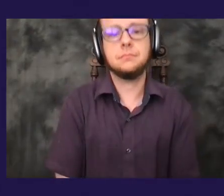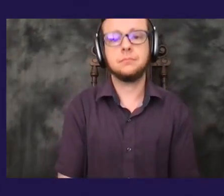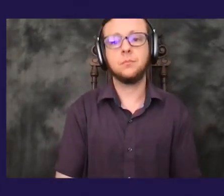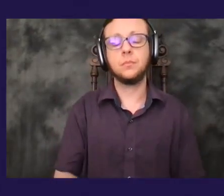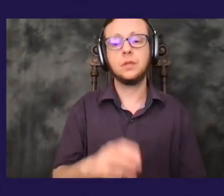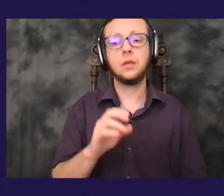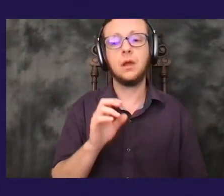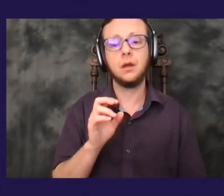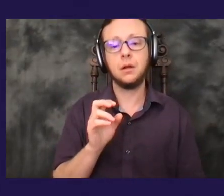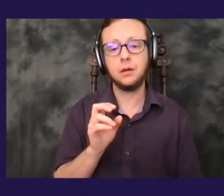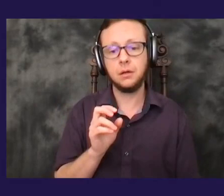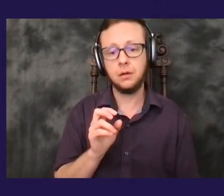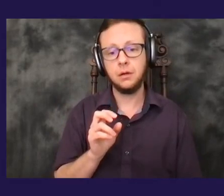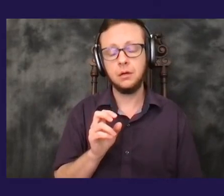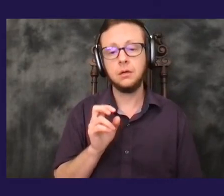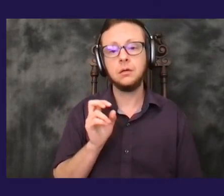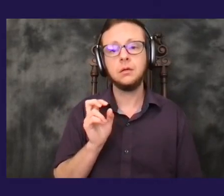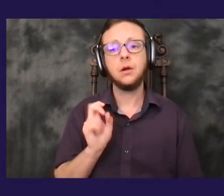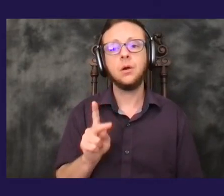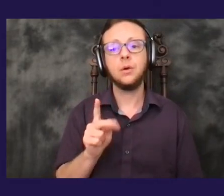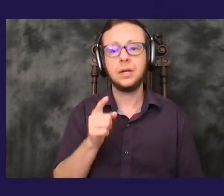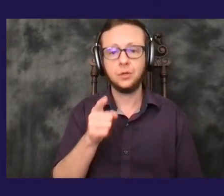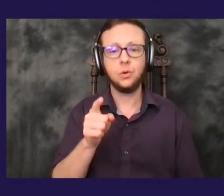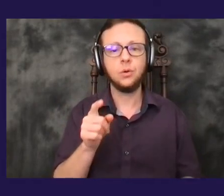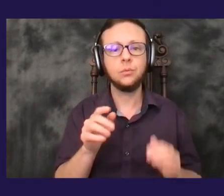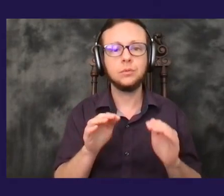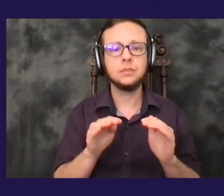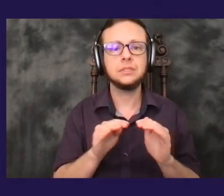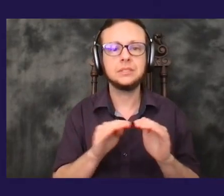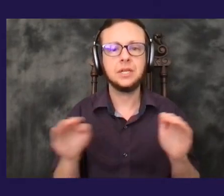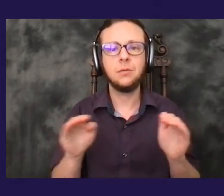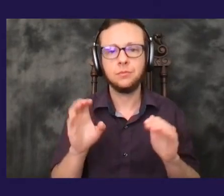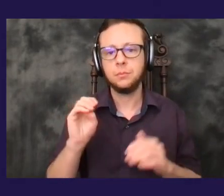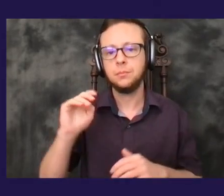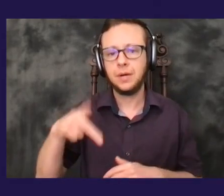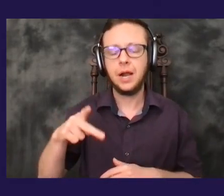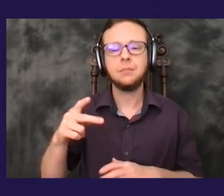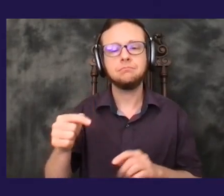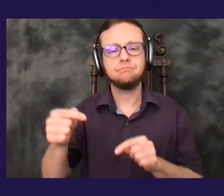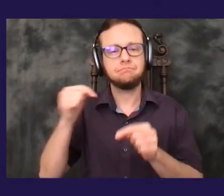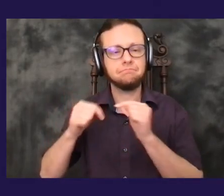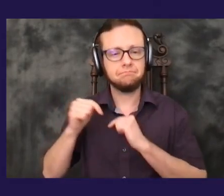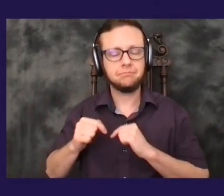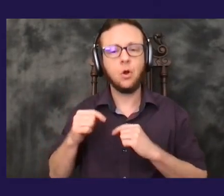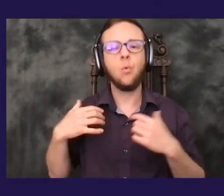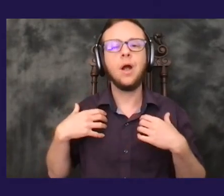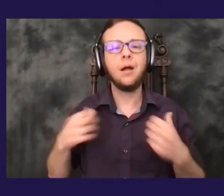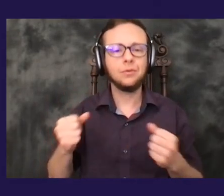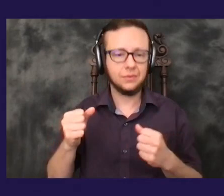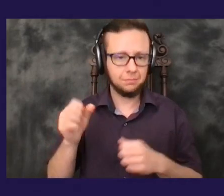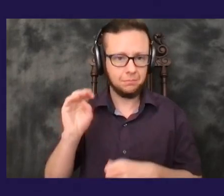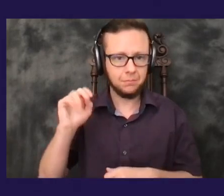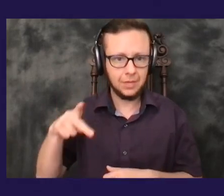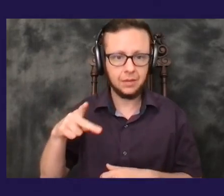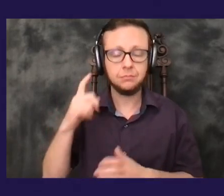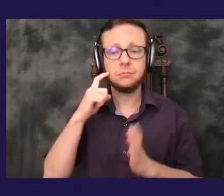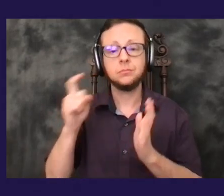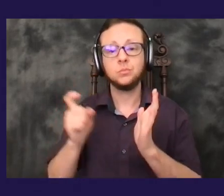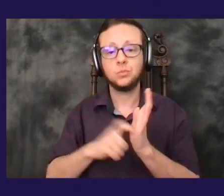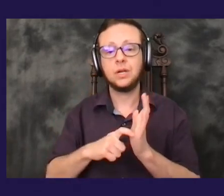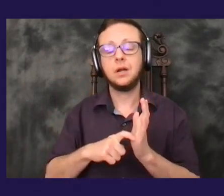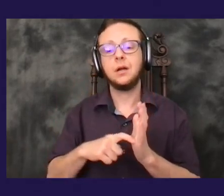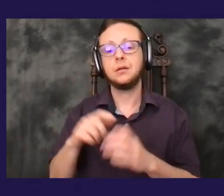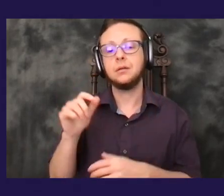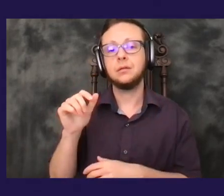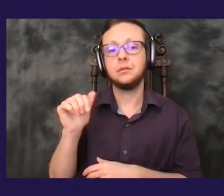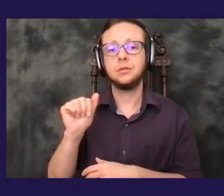So Health Map, you have to put yourself back in about 2014, but Health Map was recognized by the Associated Press and a number of